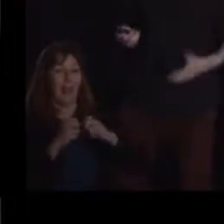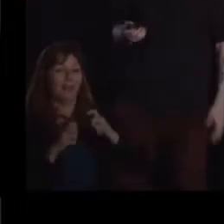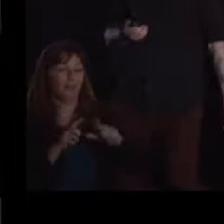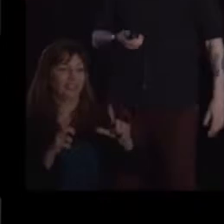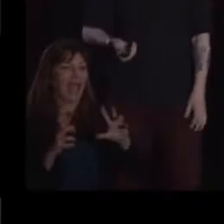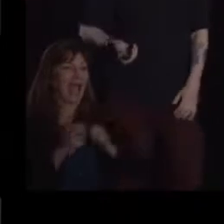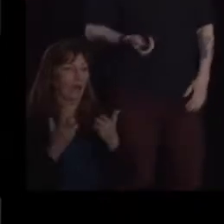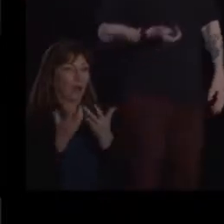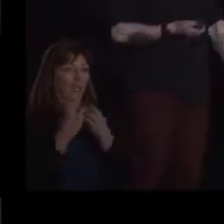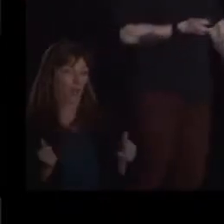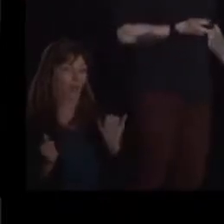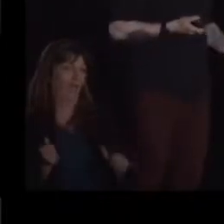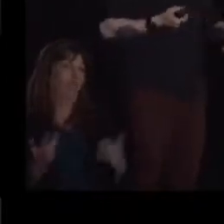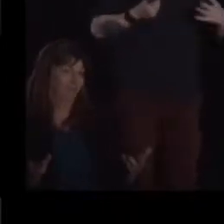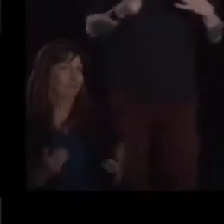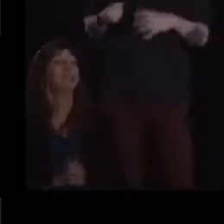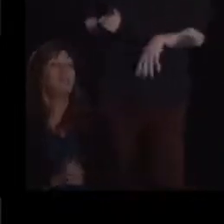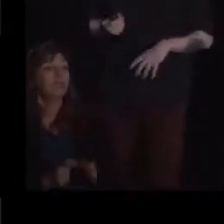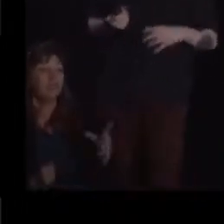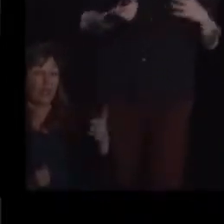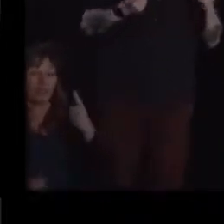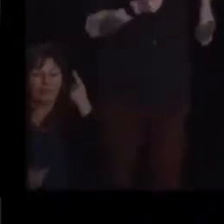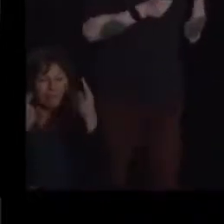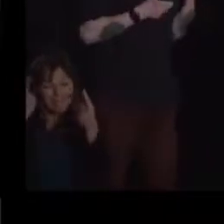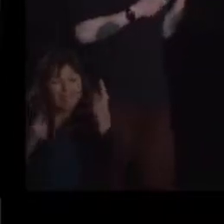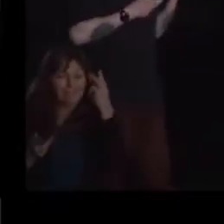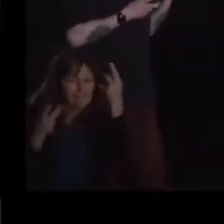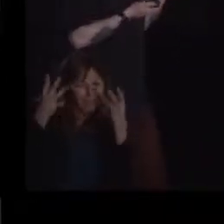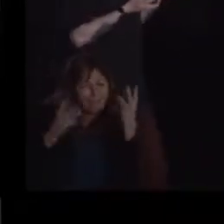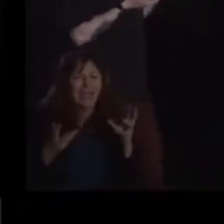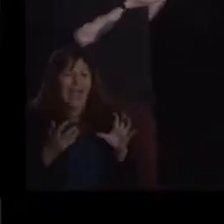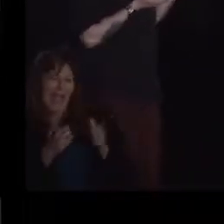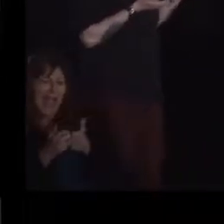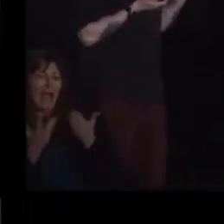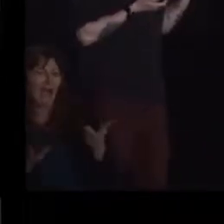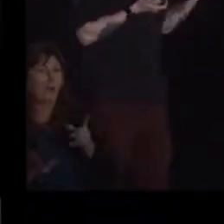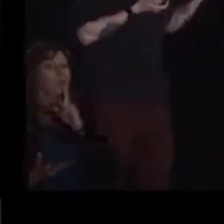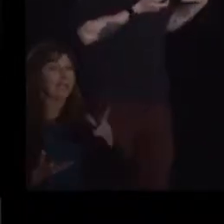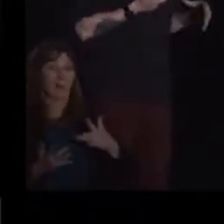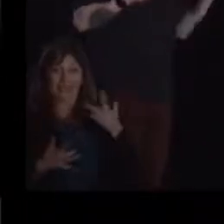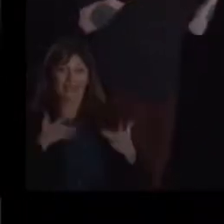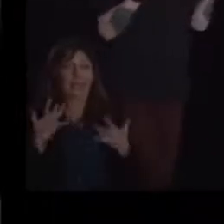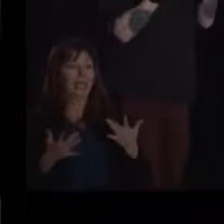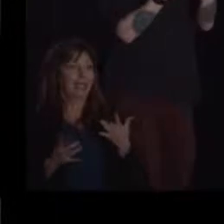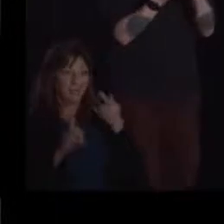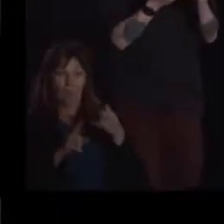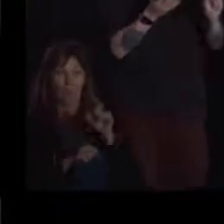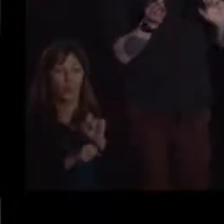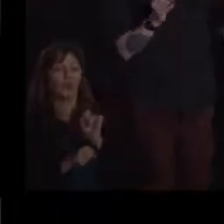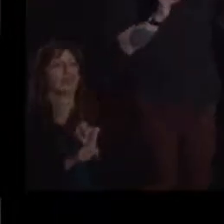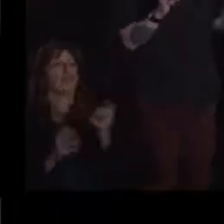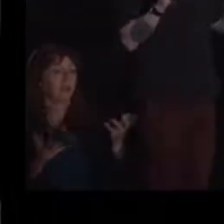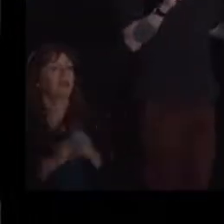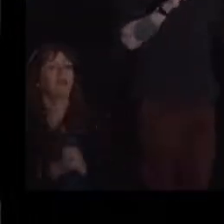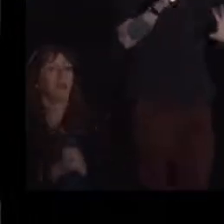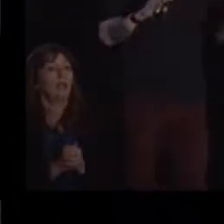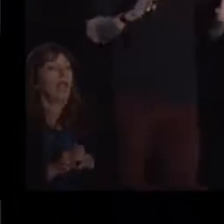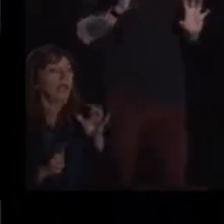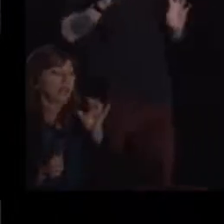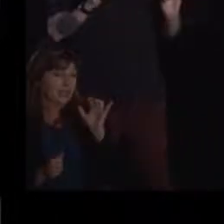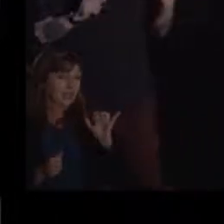just what is the solution going to be. So just having that, it was just so flipping exciting, man.